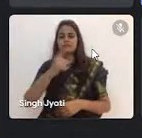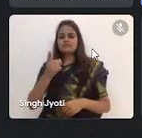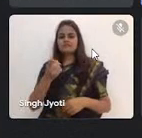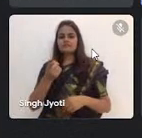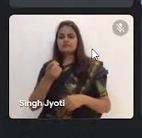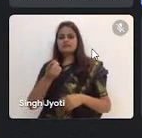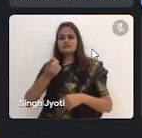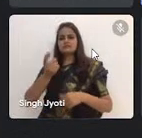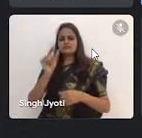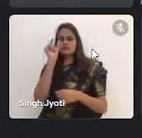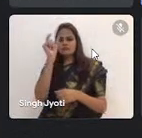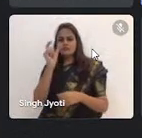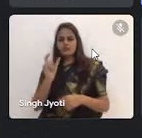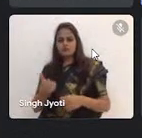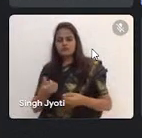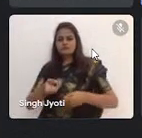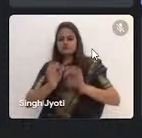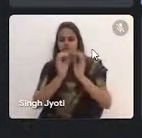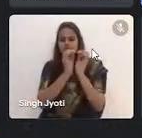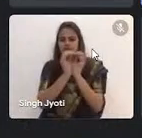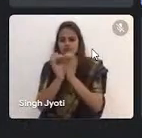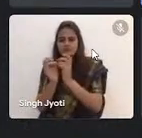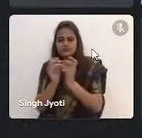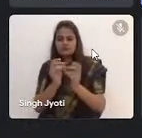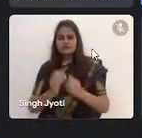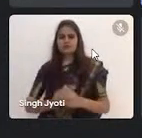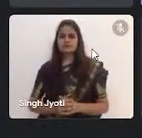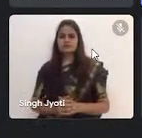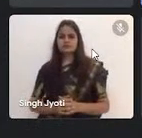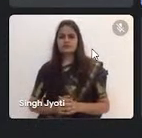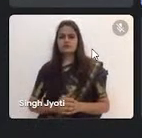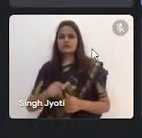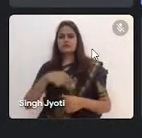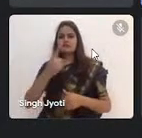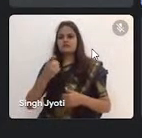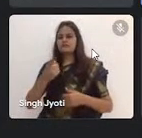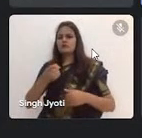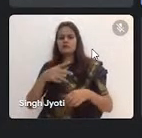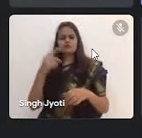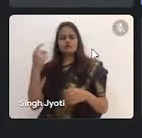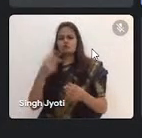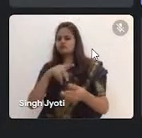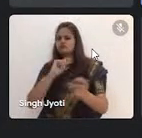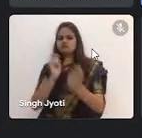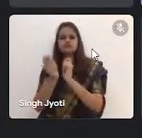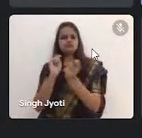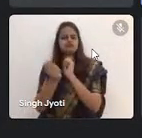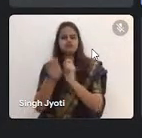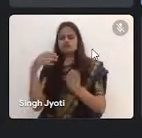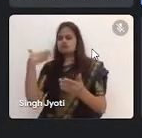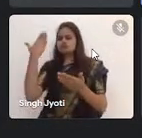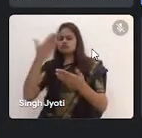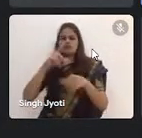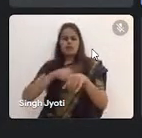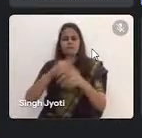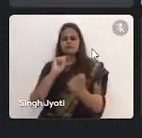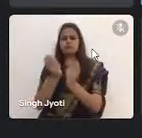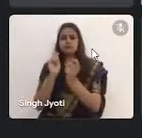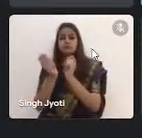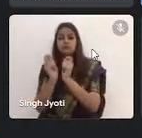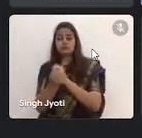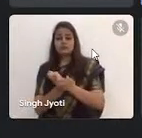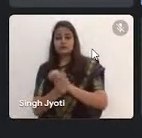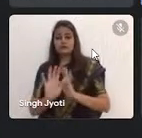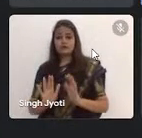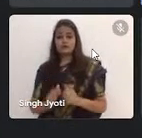sign language have signals that change rapidly over time, whereas the more static symbols,